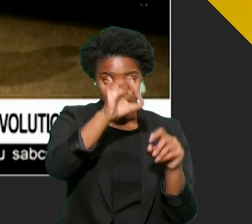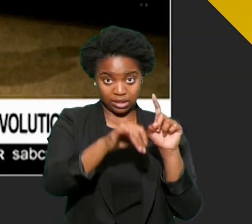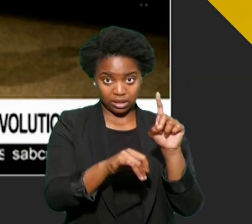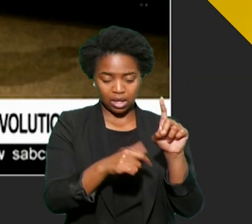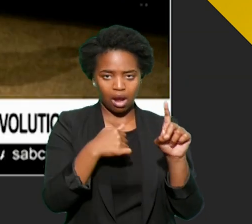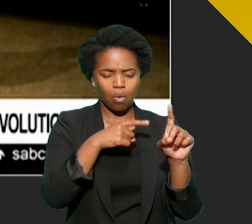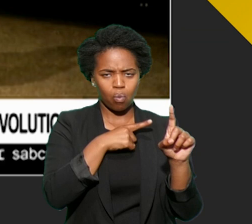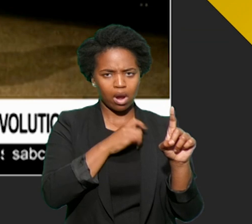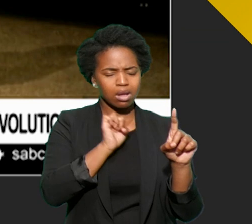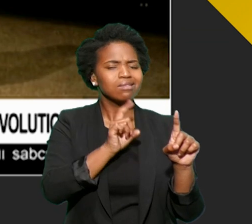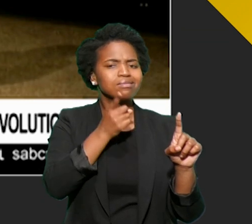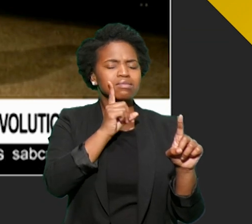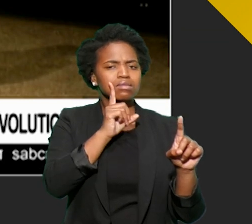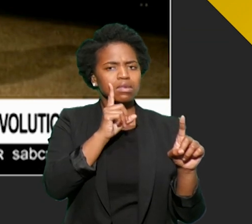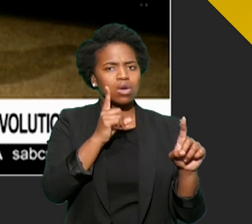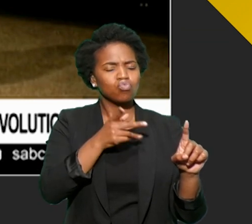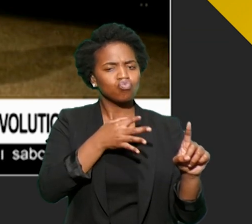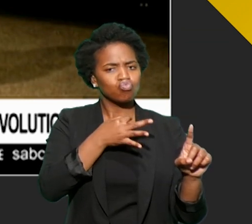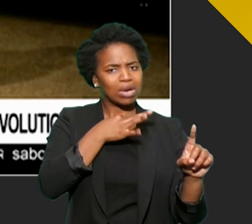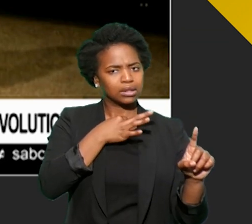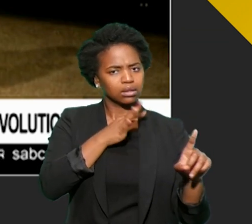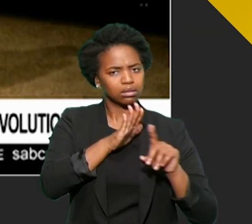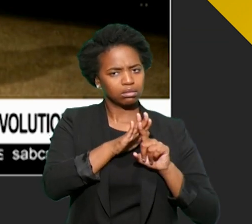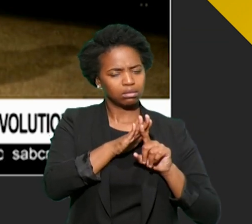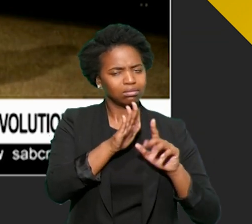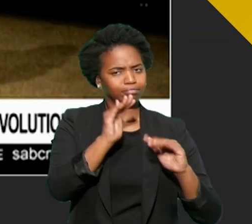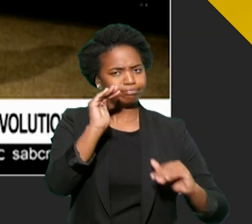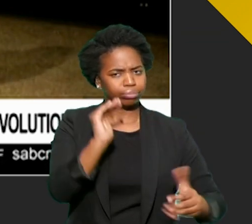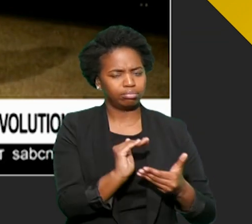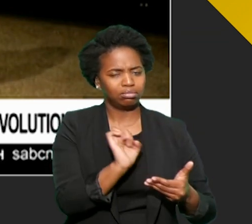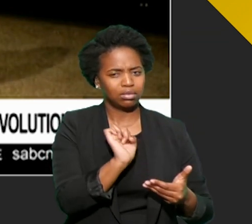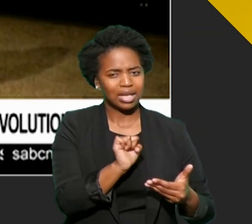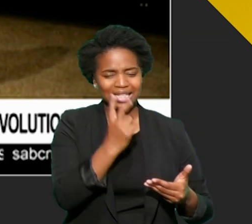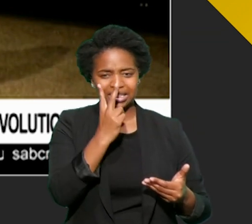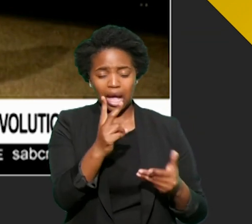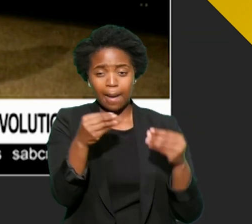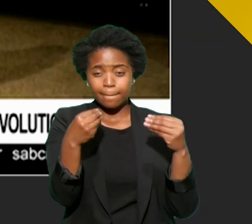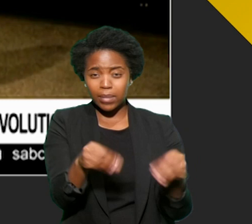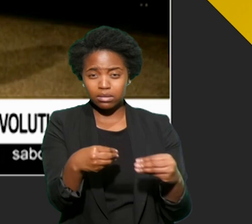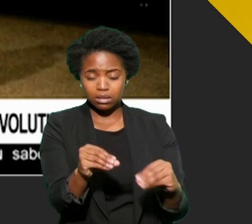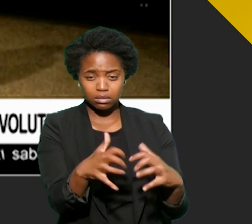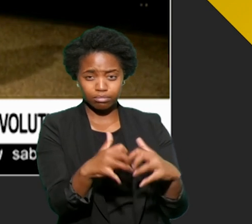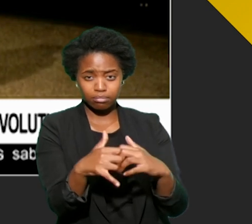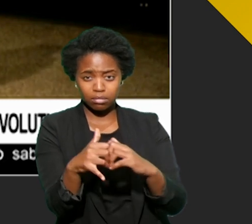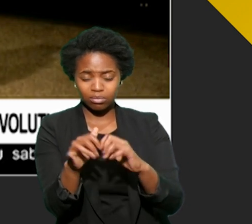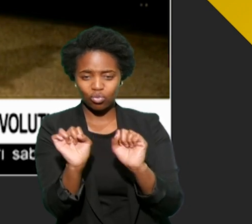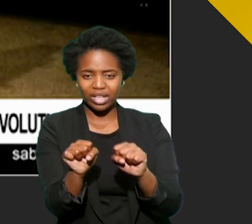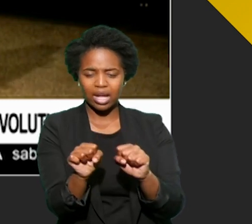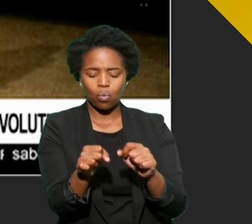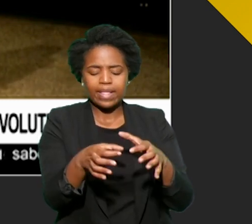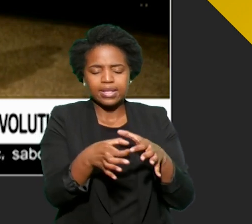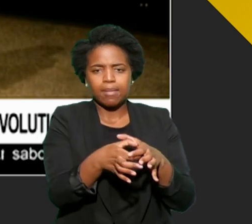for risk and innovation inspires large-scale entrepreneurship, where the small,